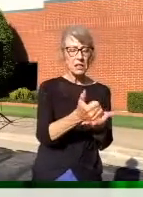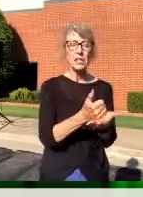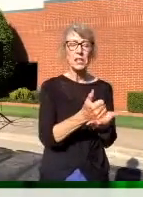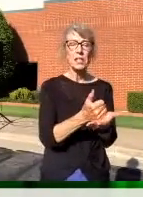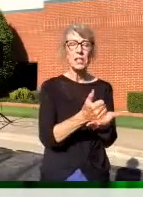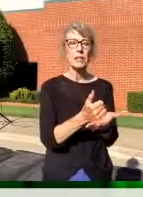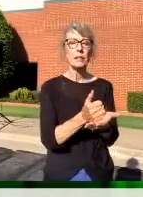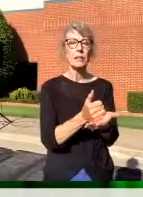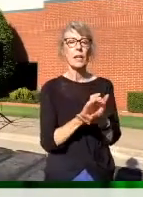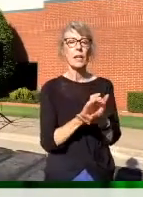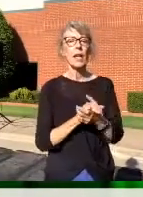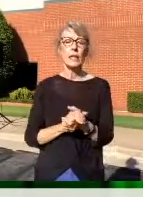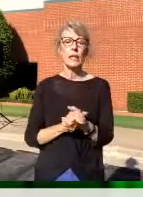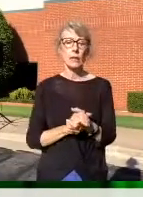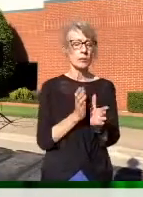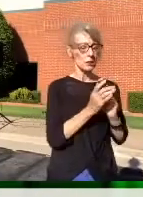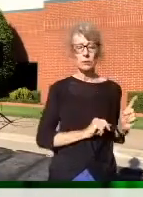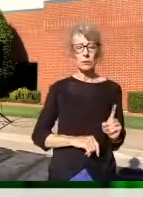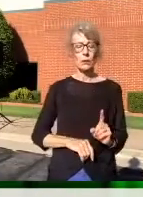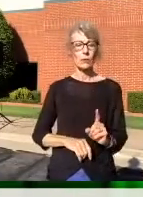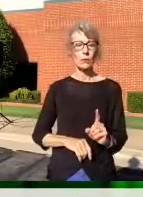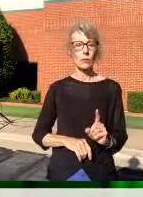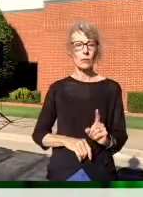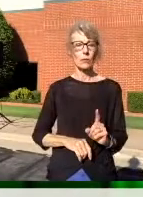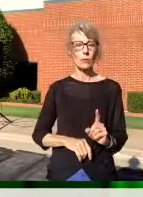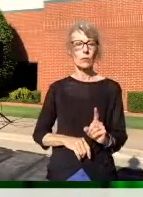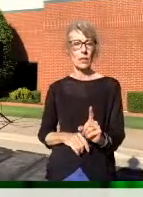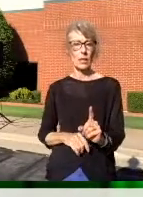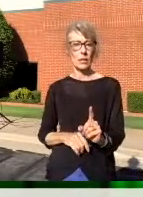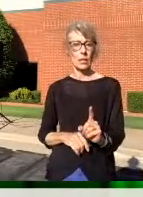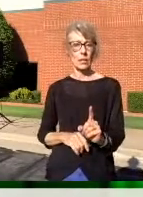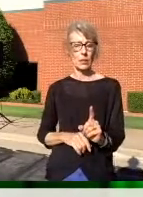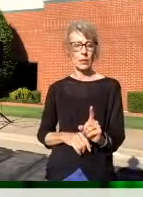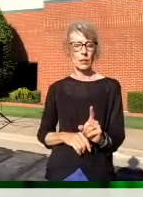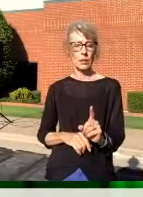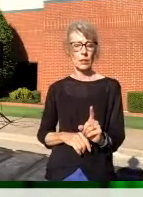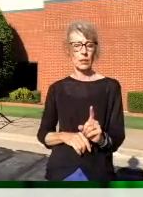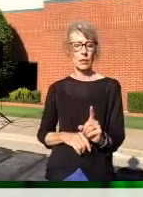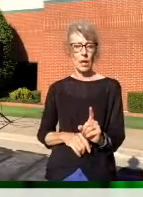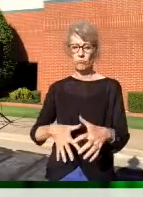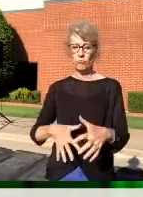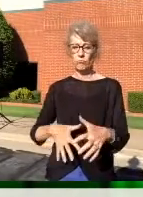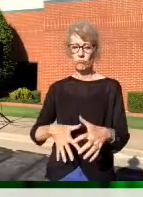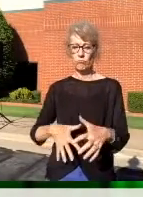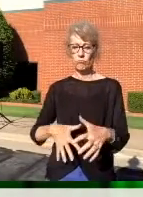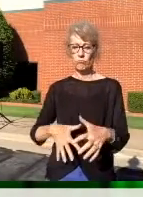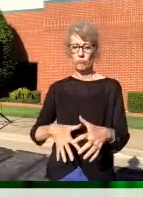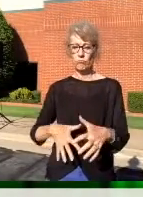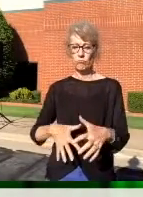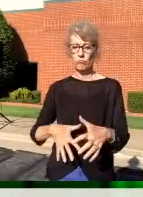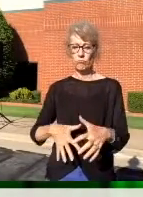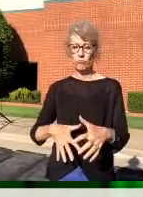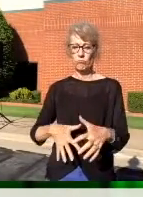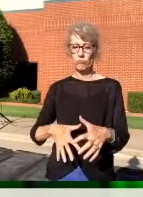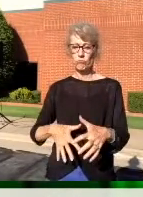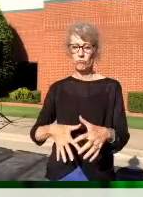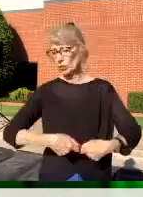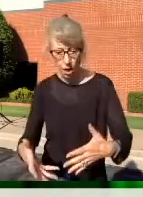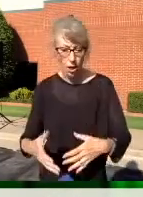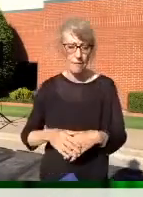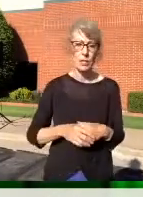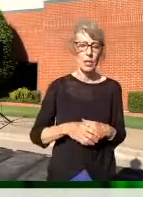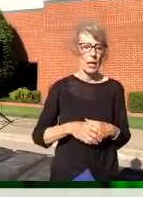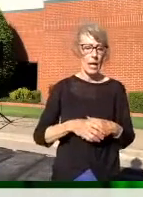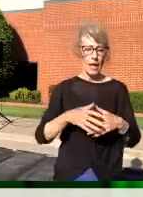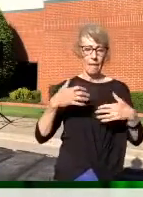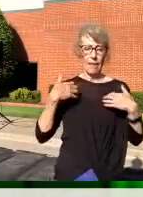animals out of this place. In other words, Jesus is defacing public property.